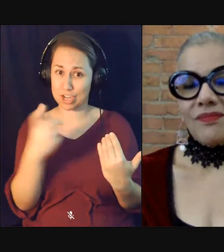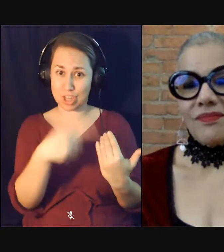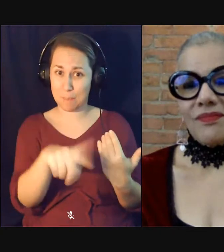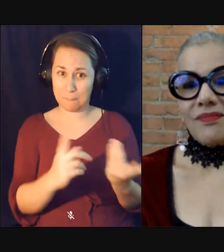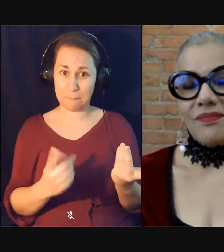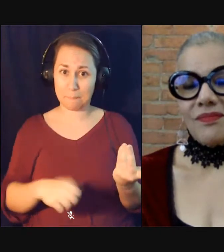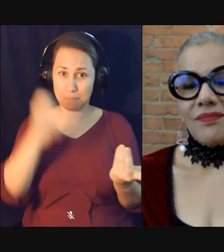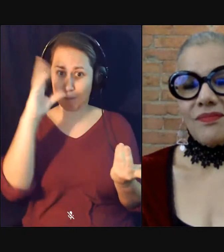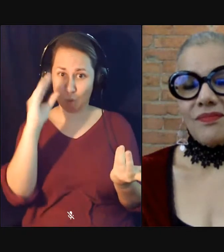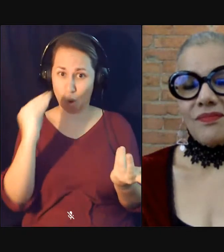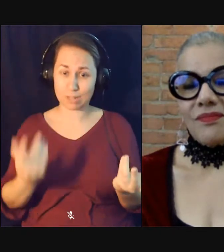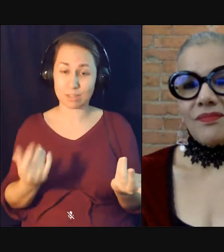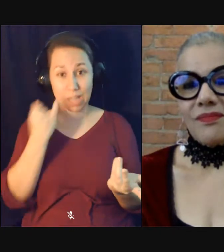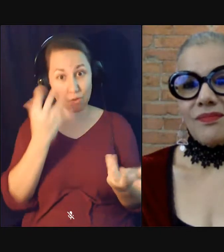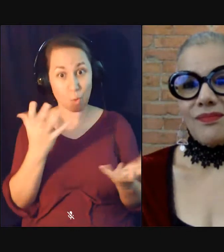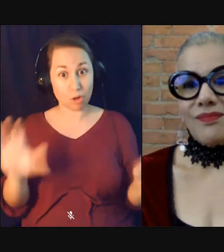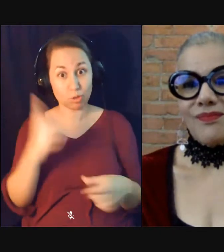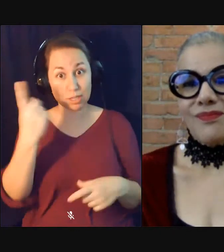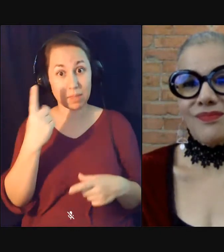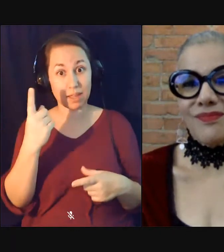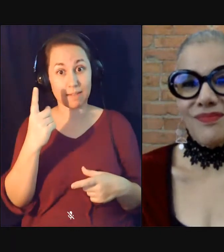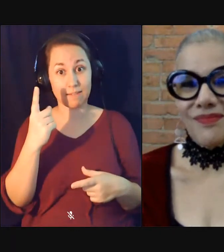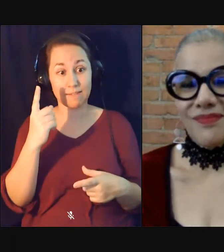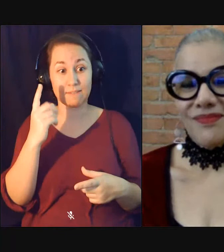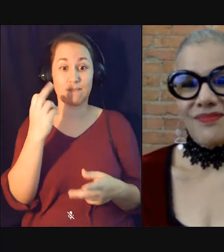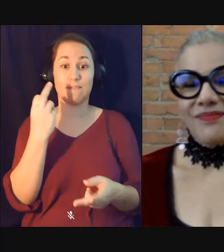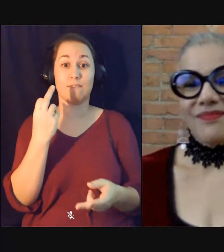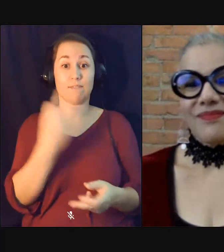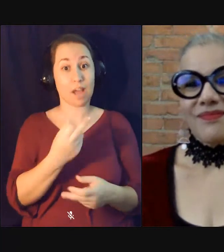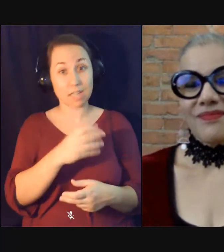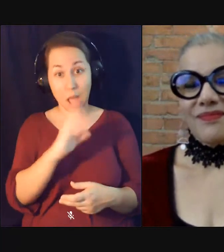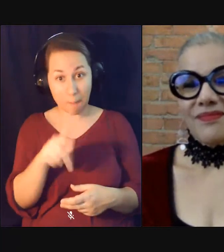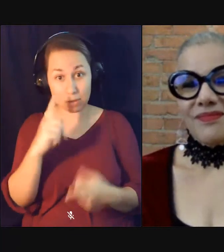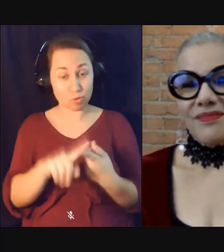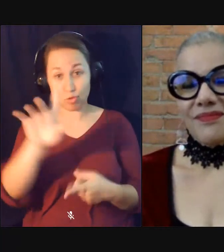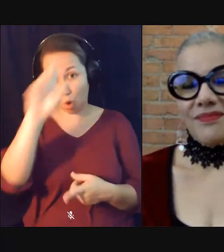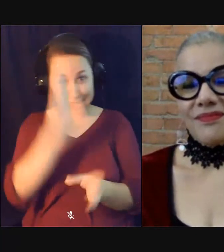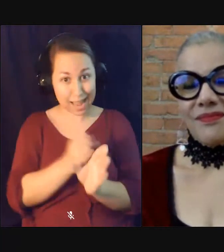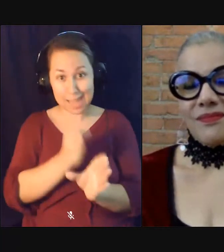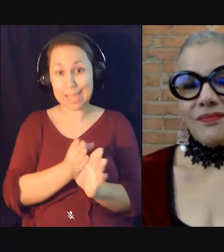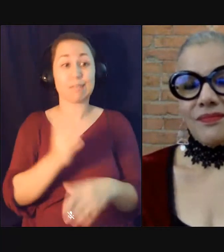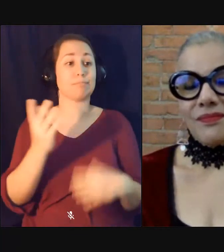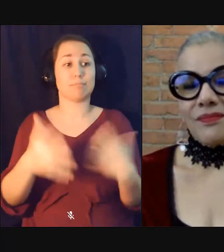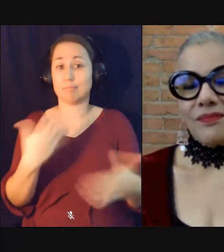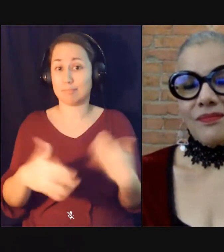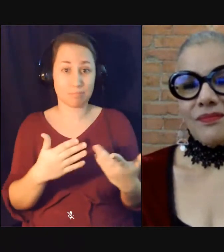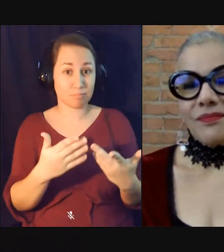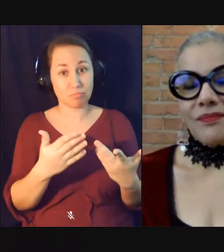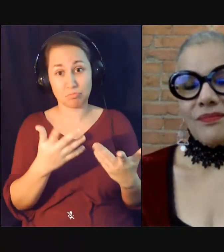if you want to do something fucked up to your psyche and maybe expose a couple Proud Boys in your area along the way, check that